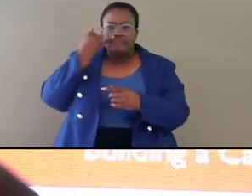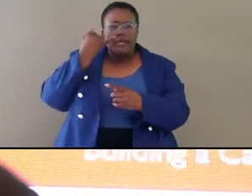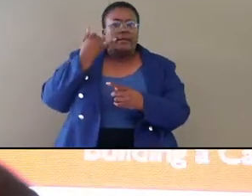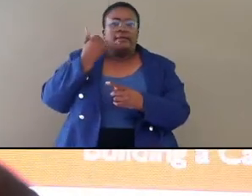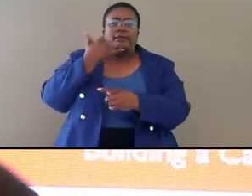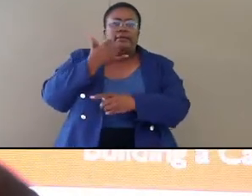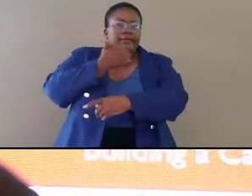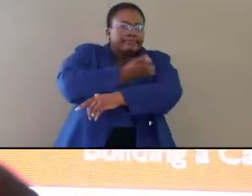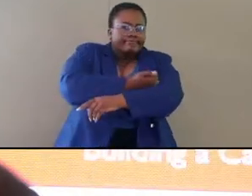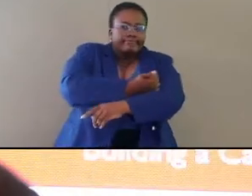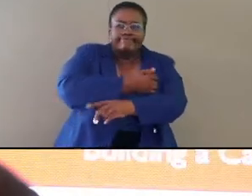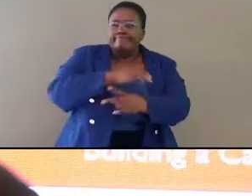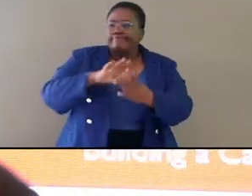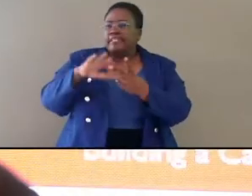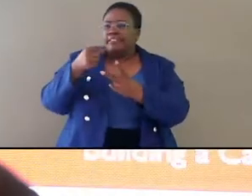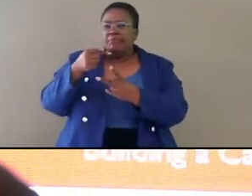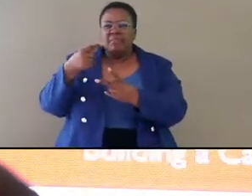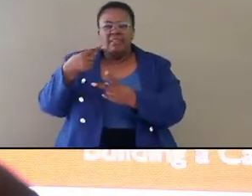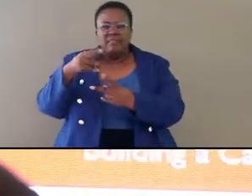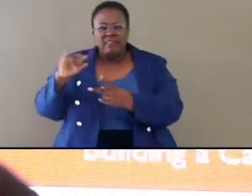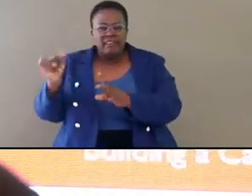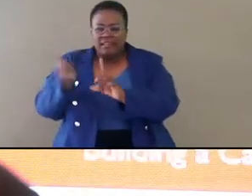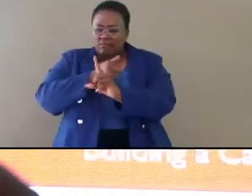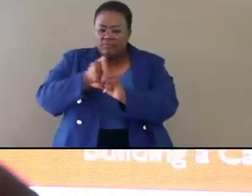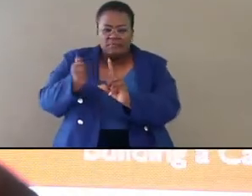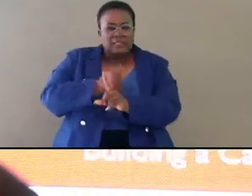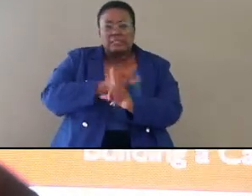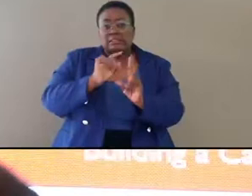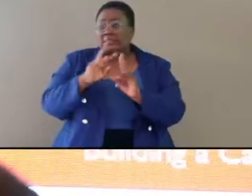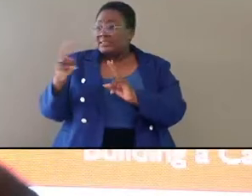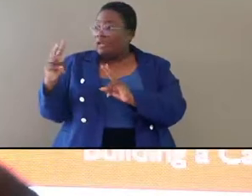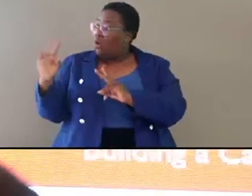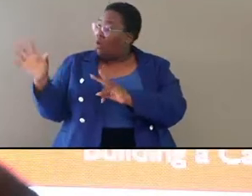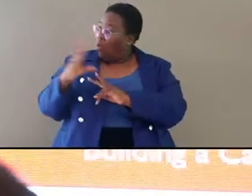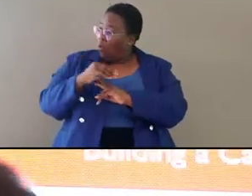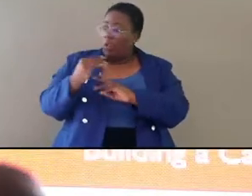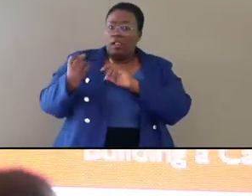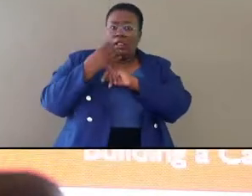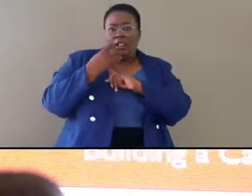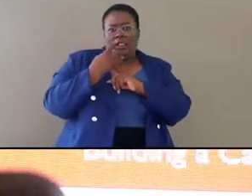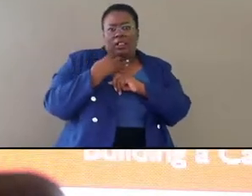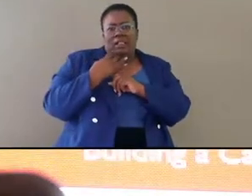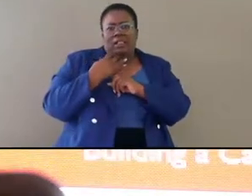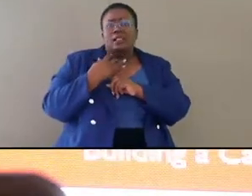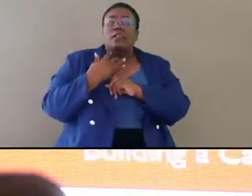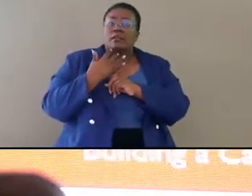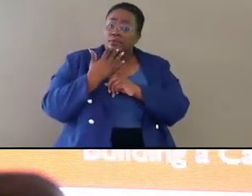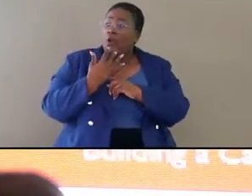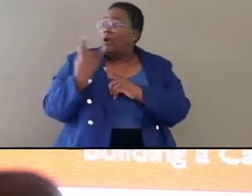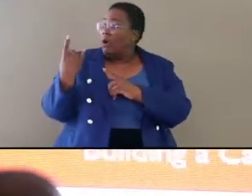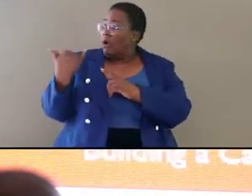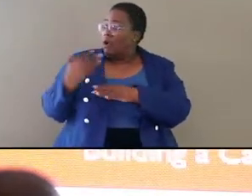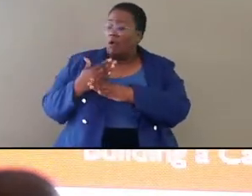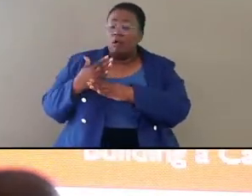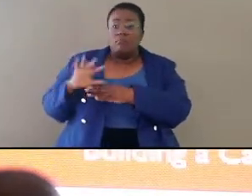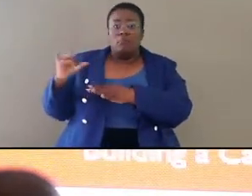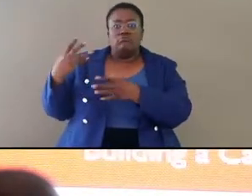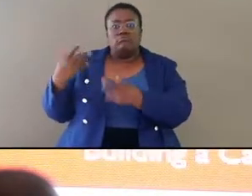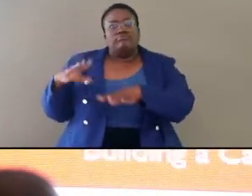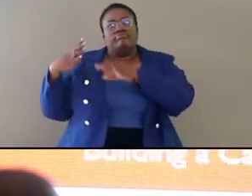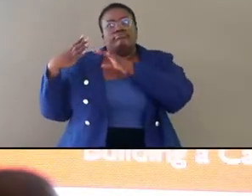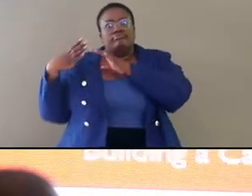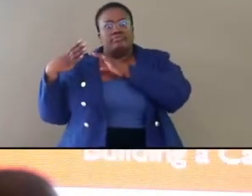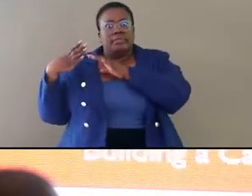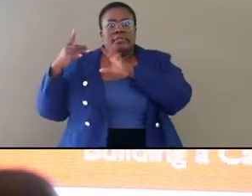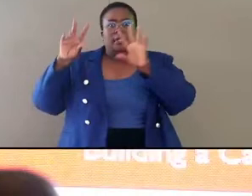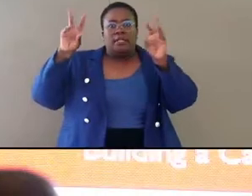by gender-based violence and femicide. So, she is also carrying a very big portfolio, which includes also the issues